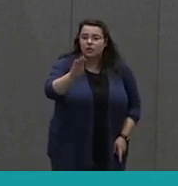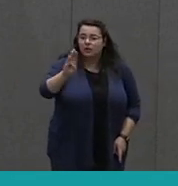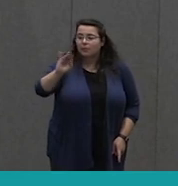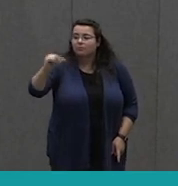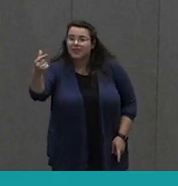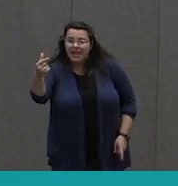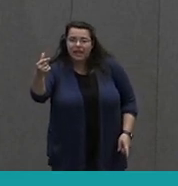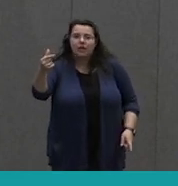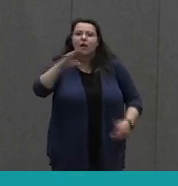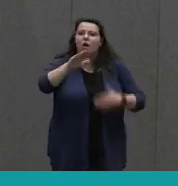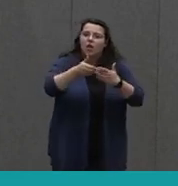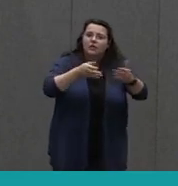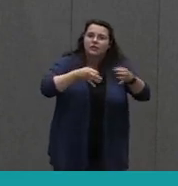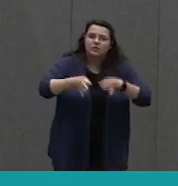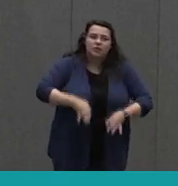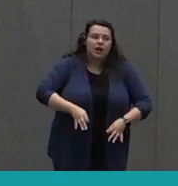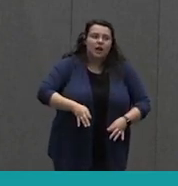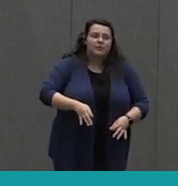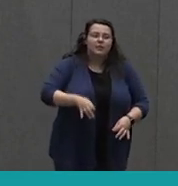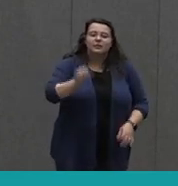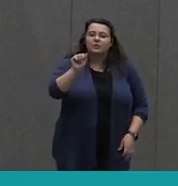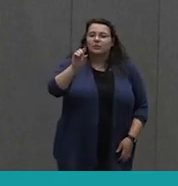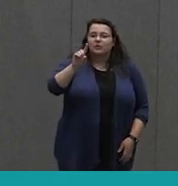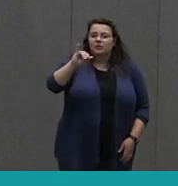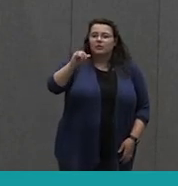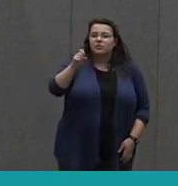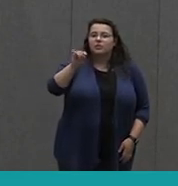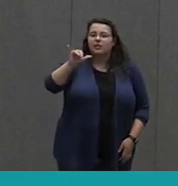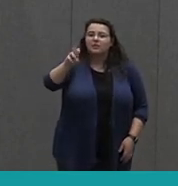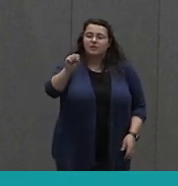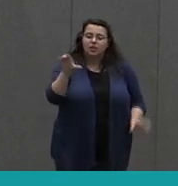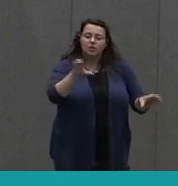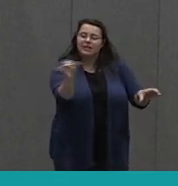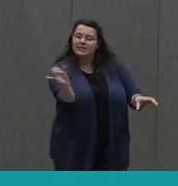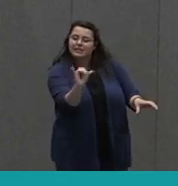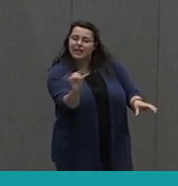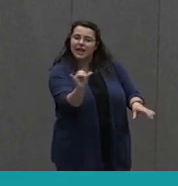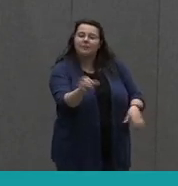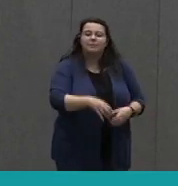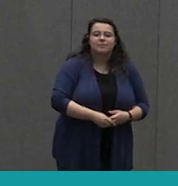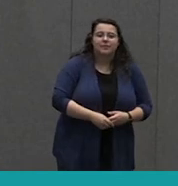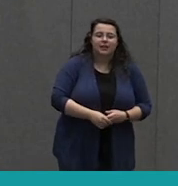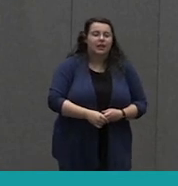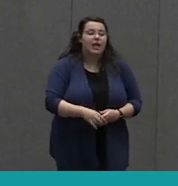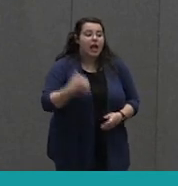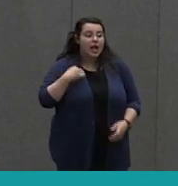start again over here. All right.